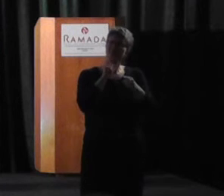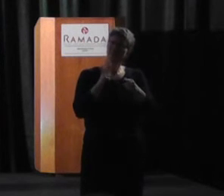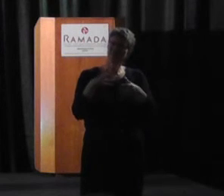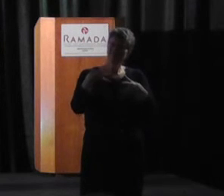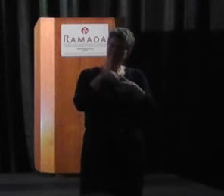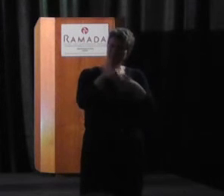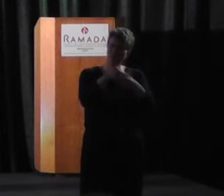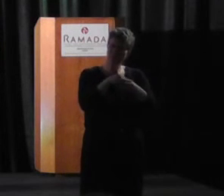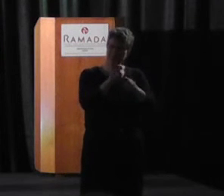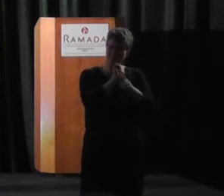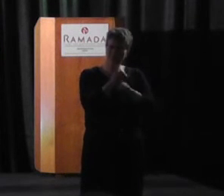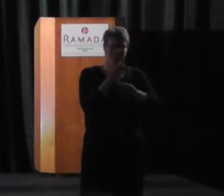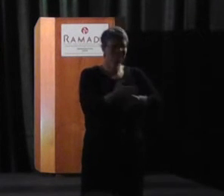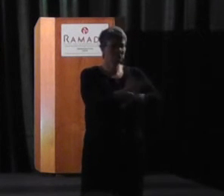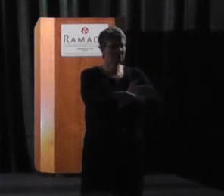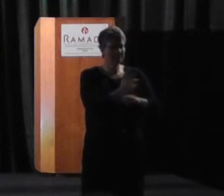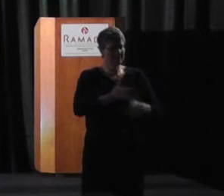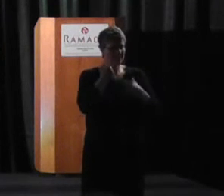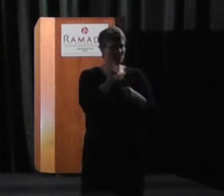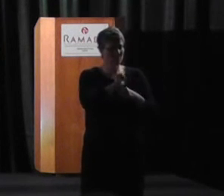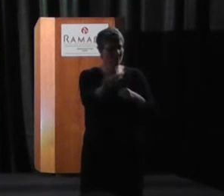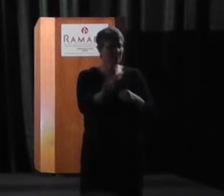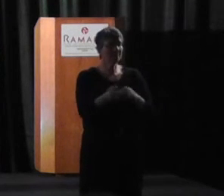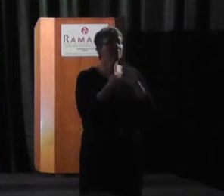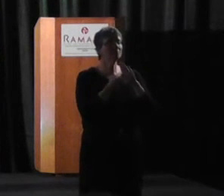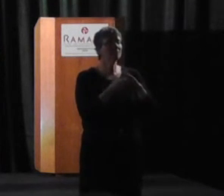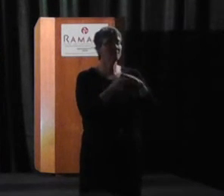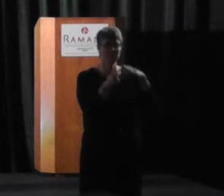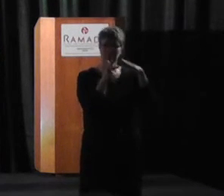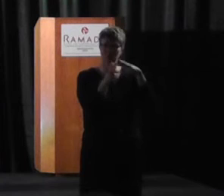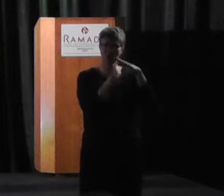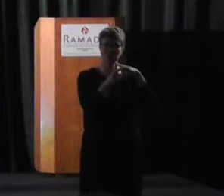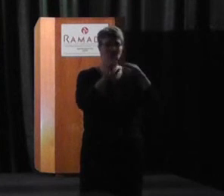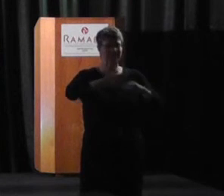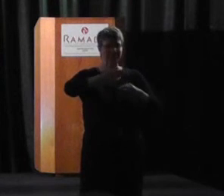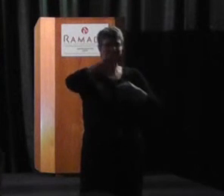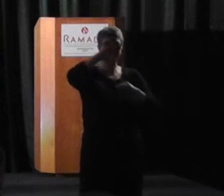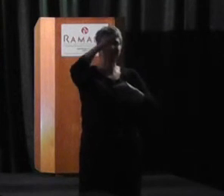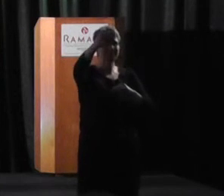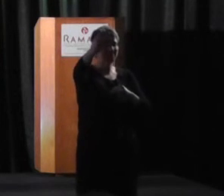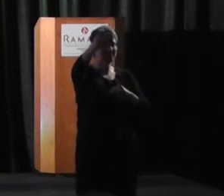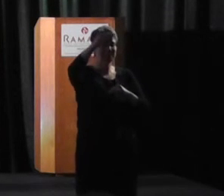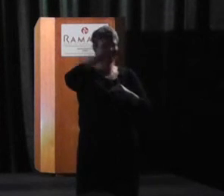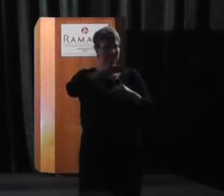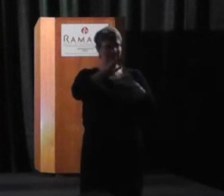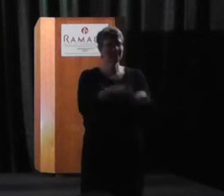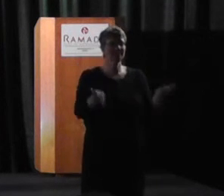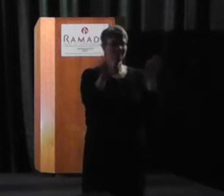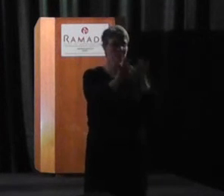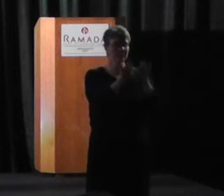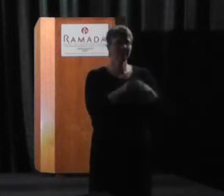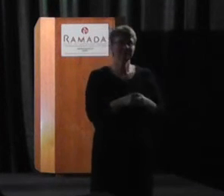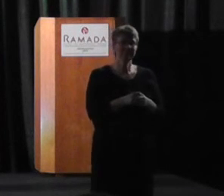one change in access that every one of us likely wouldn't live without. In push, I might be able to manually open